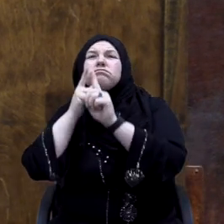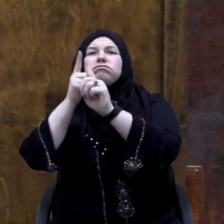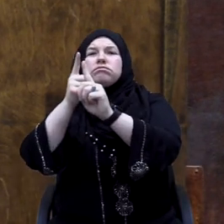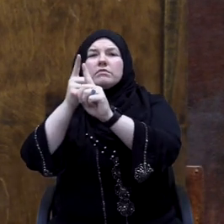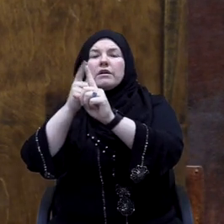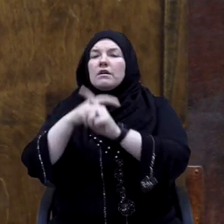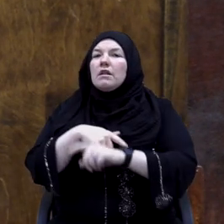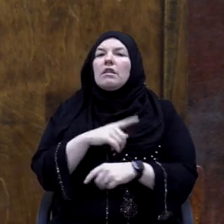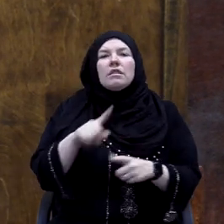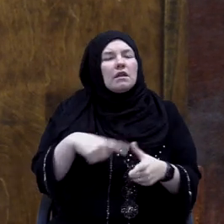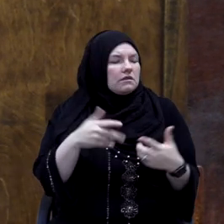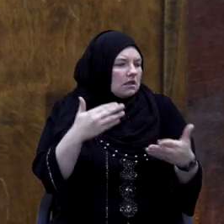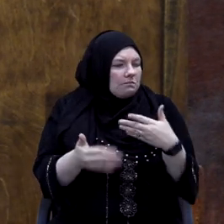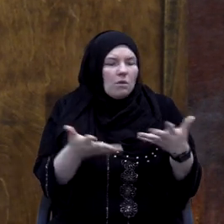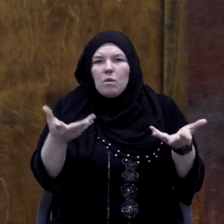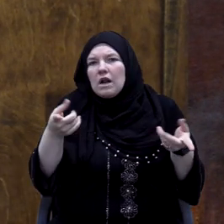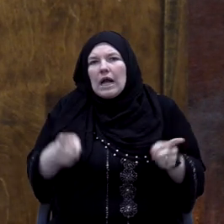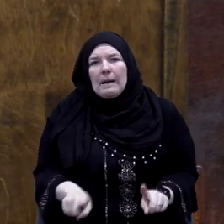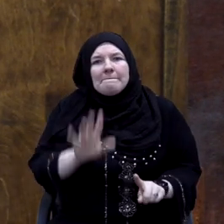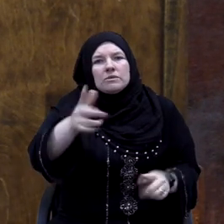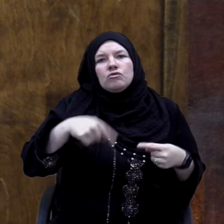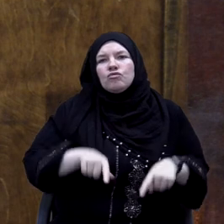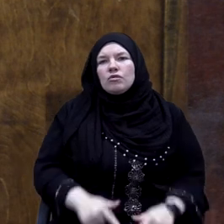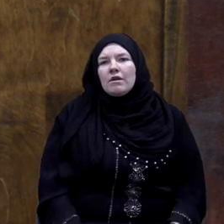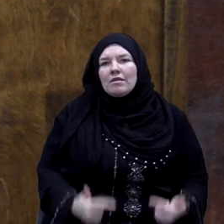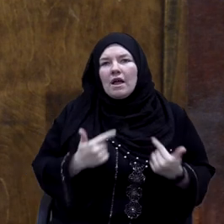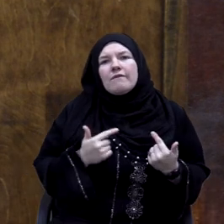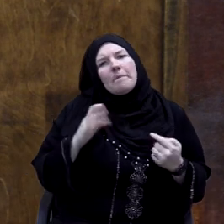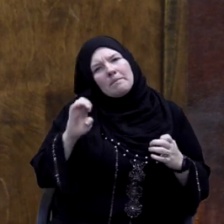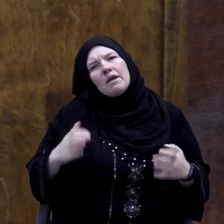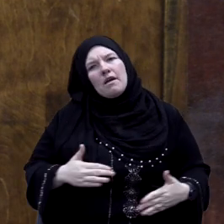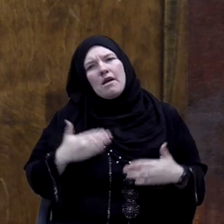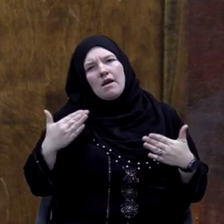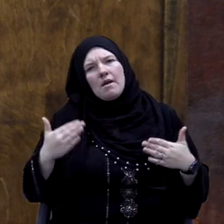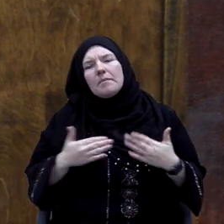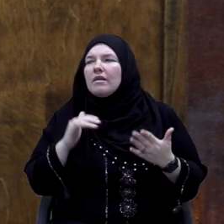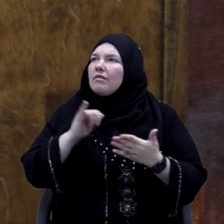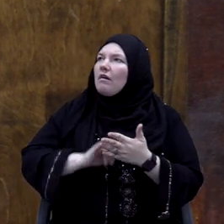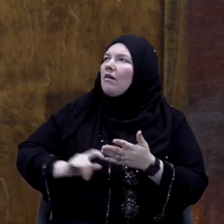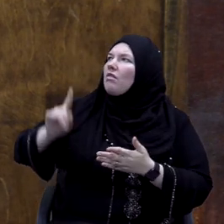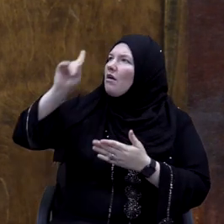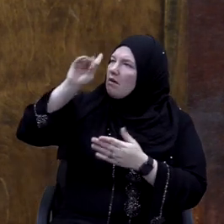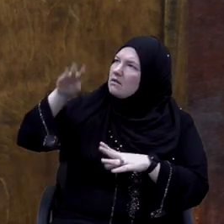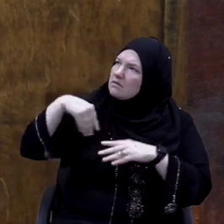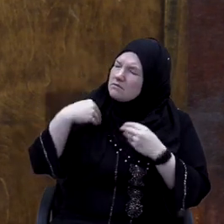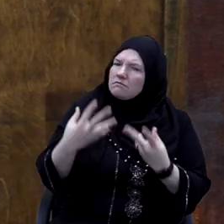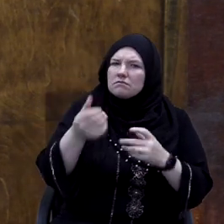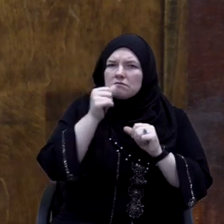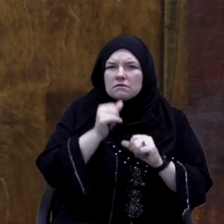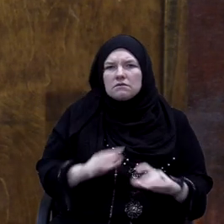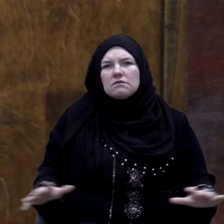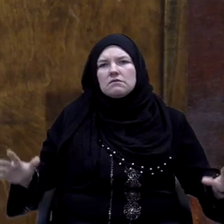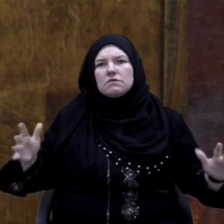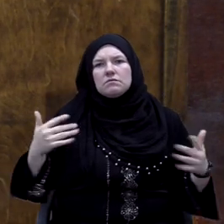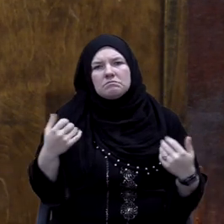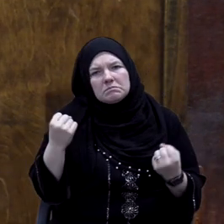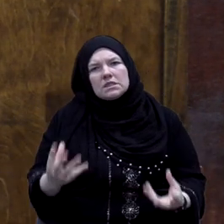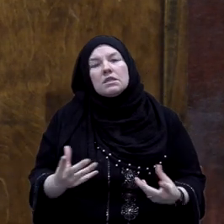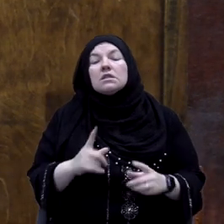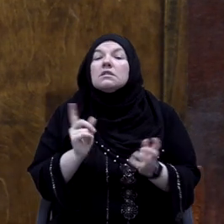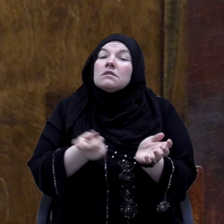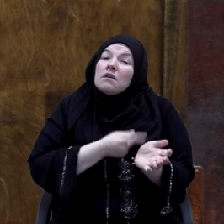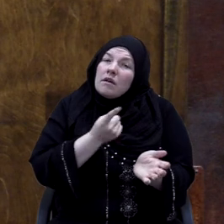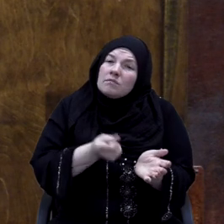no matter what happens to you, rejoice in the mercy and the love and the bounties of Allah.